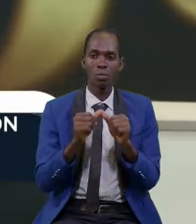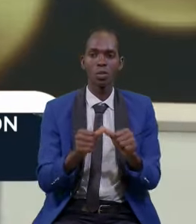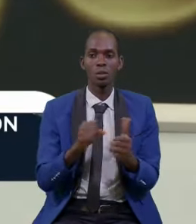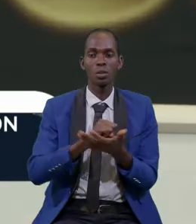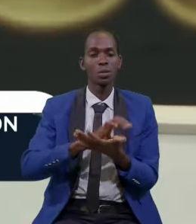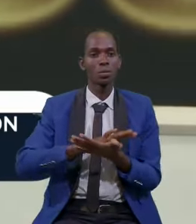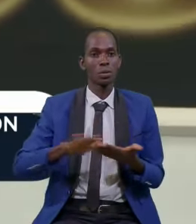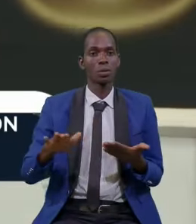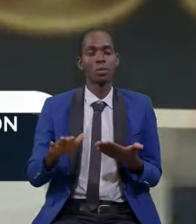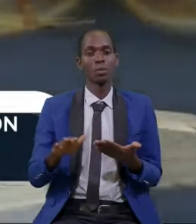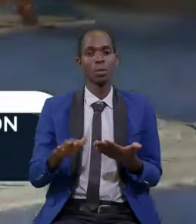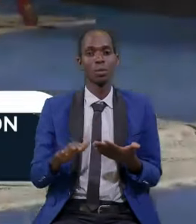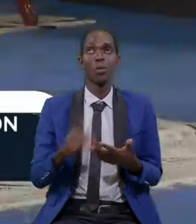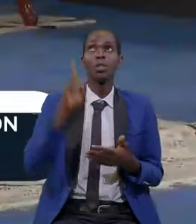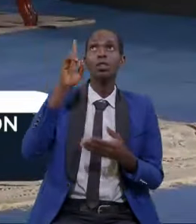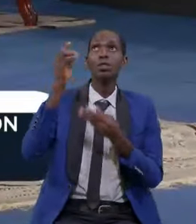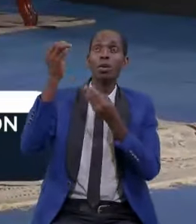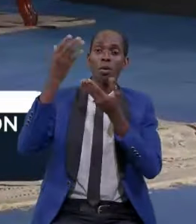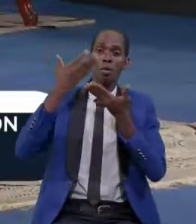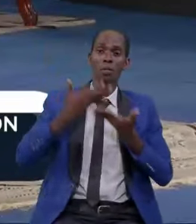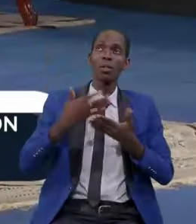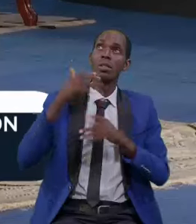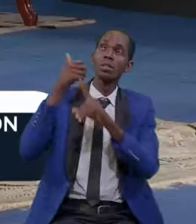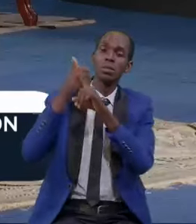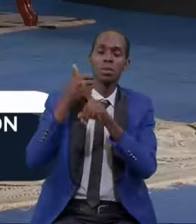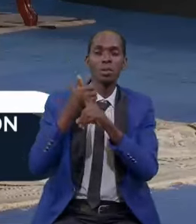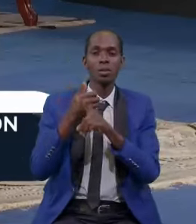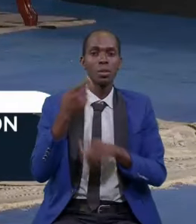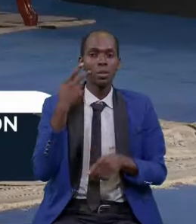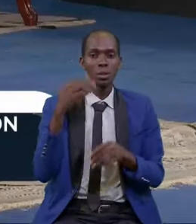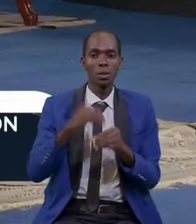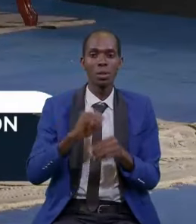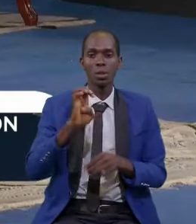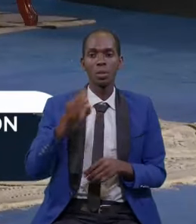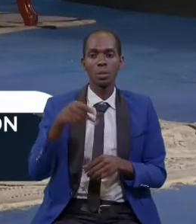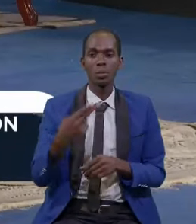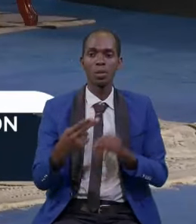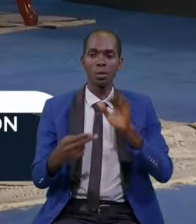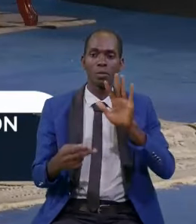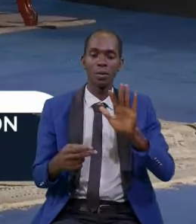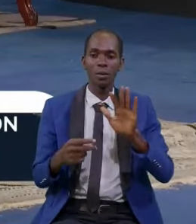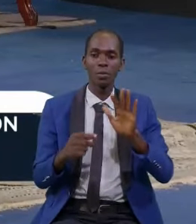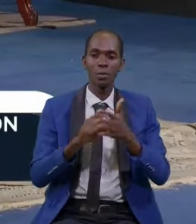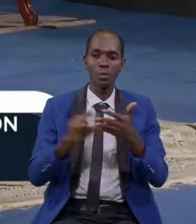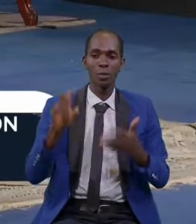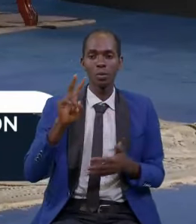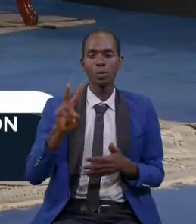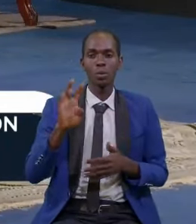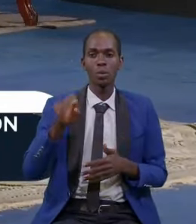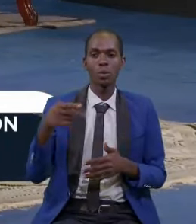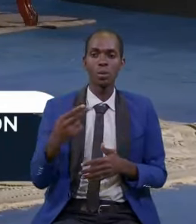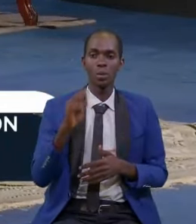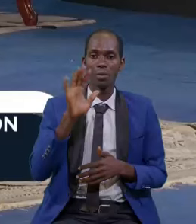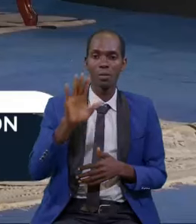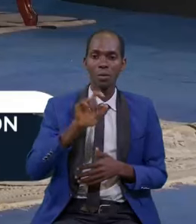He offered himself. In Ephesians chapter 5, looking at verse 2. Ephesians chapter 5, verse 2.